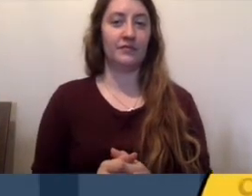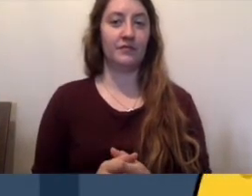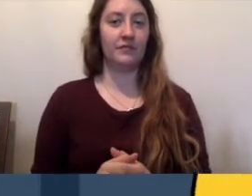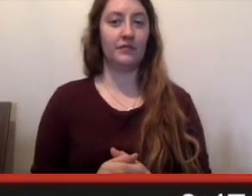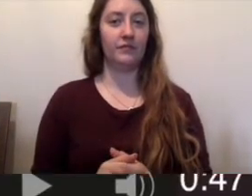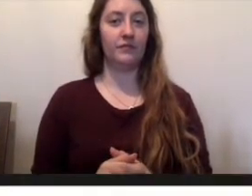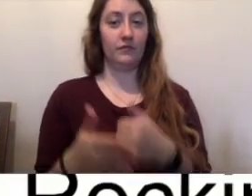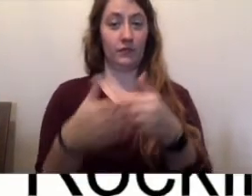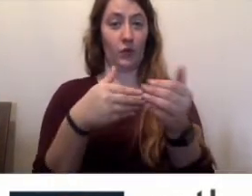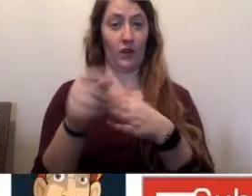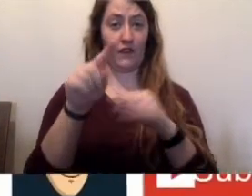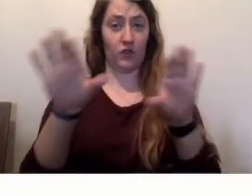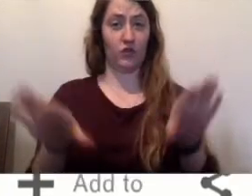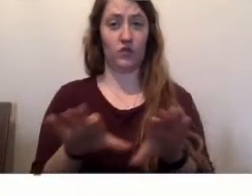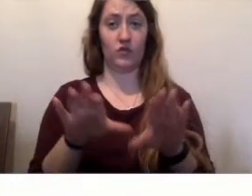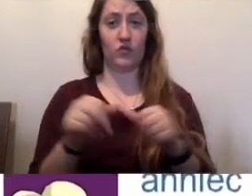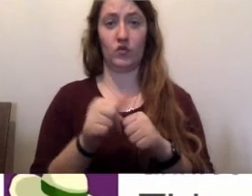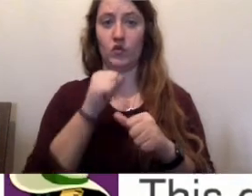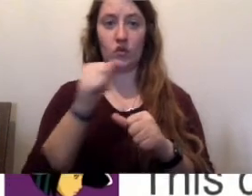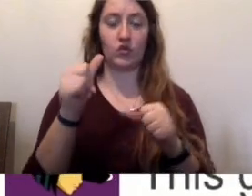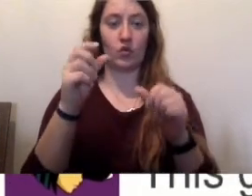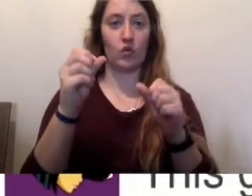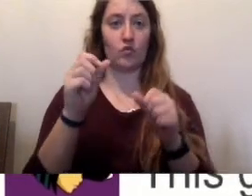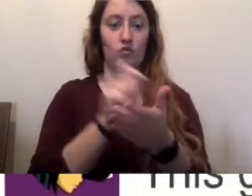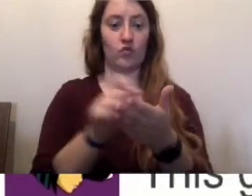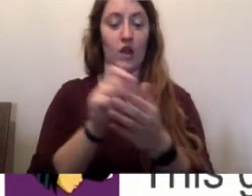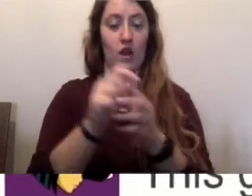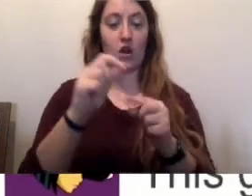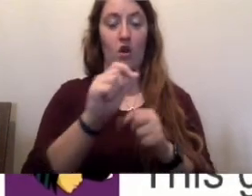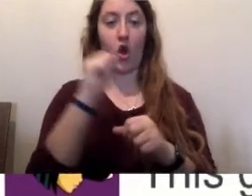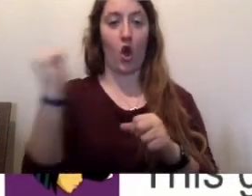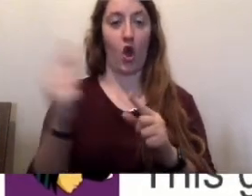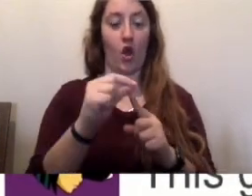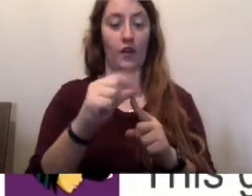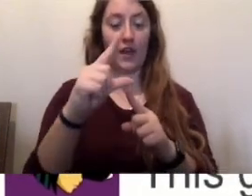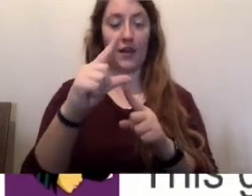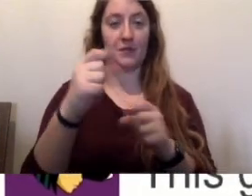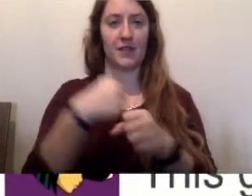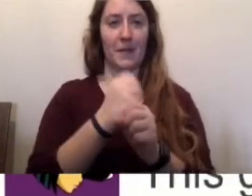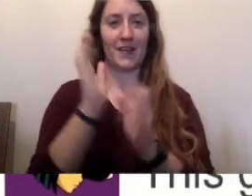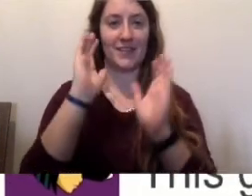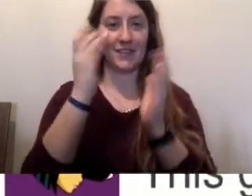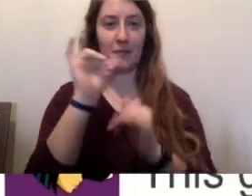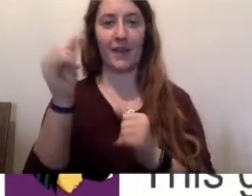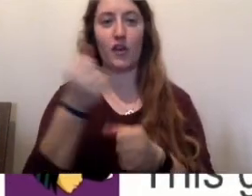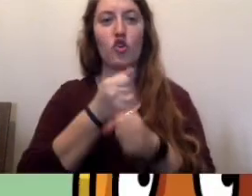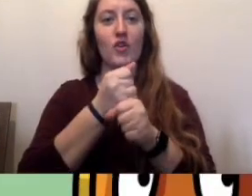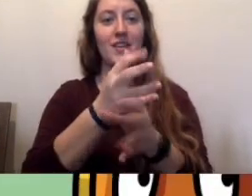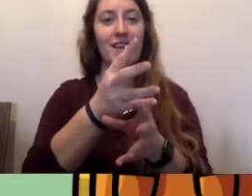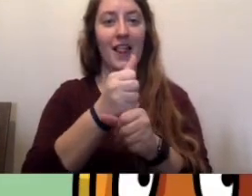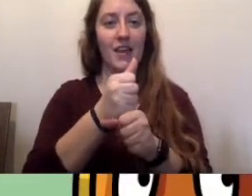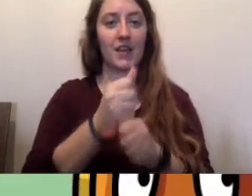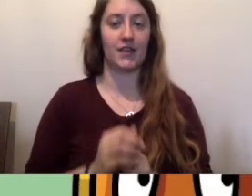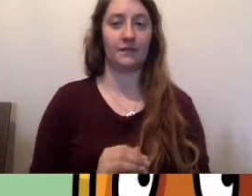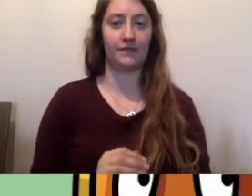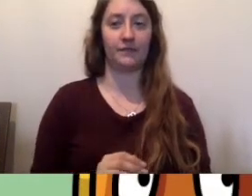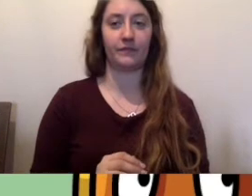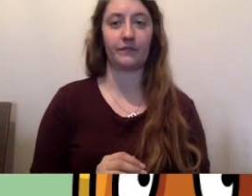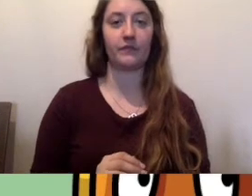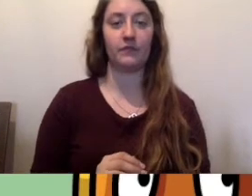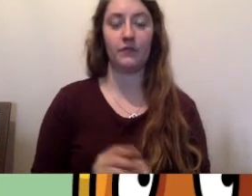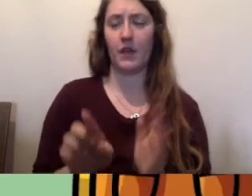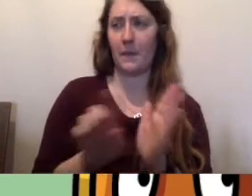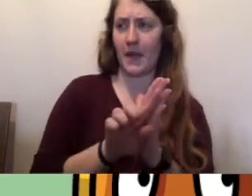And whatever you do, don't write in all capital letters. All caps makes it seem like you're yelling. Well,